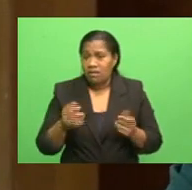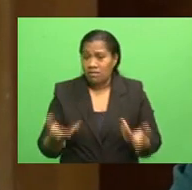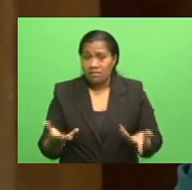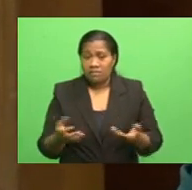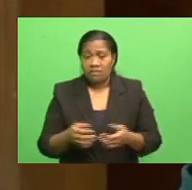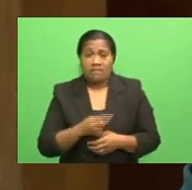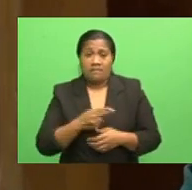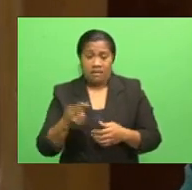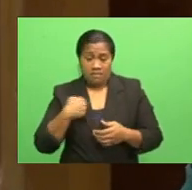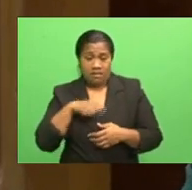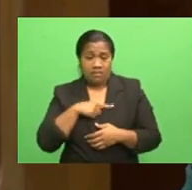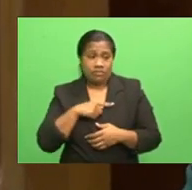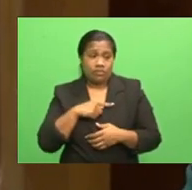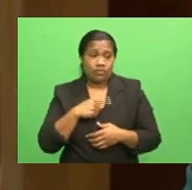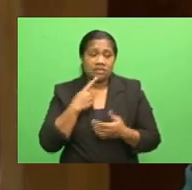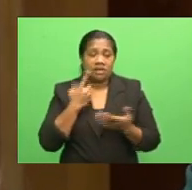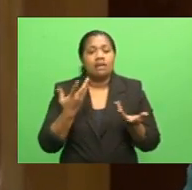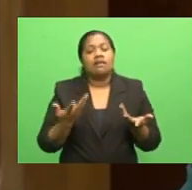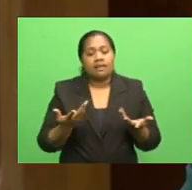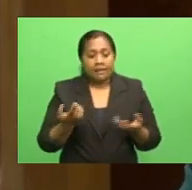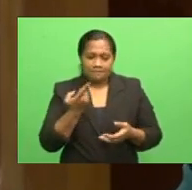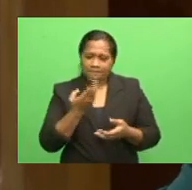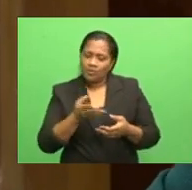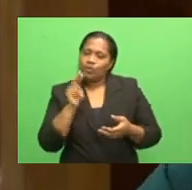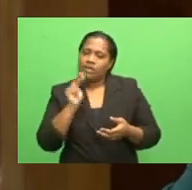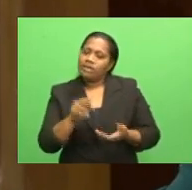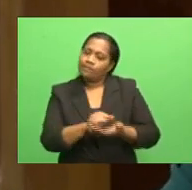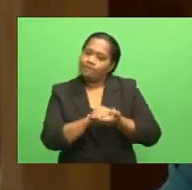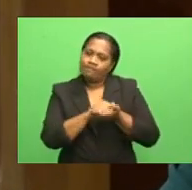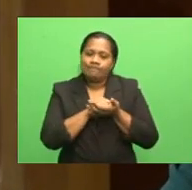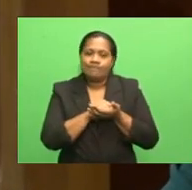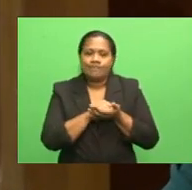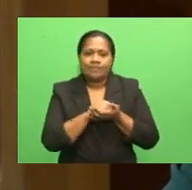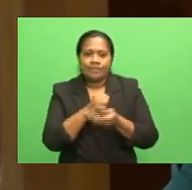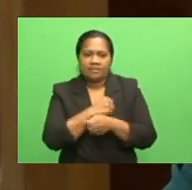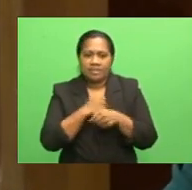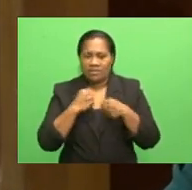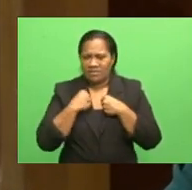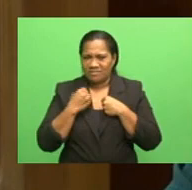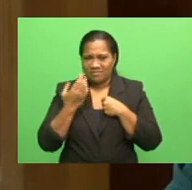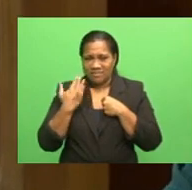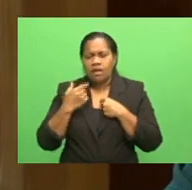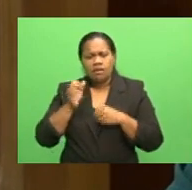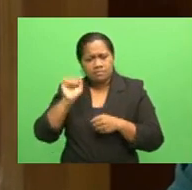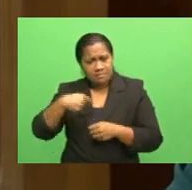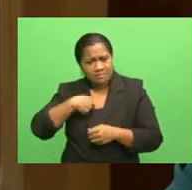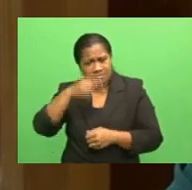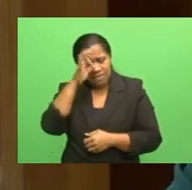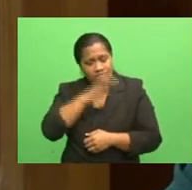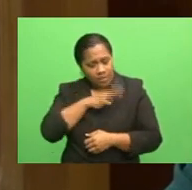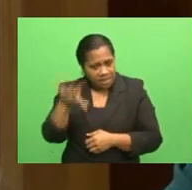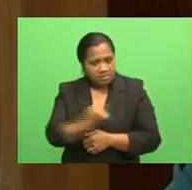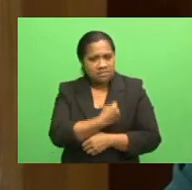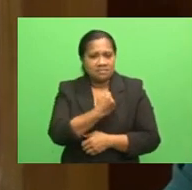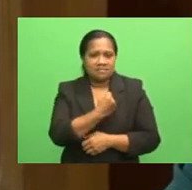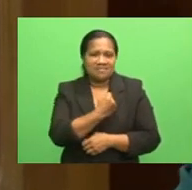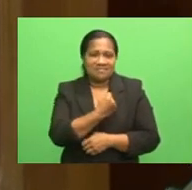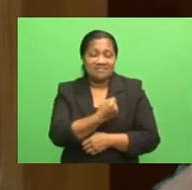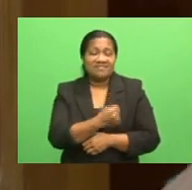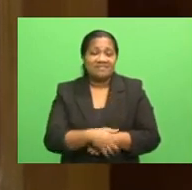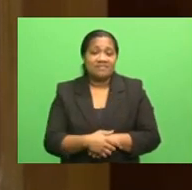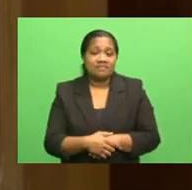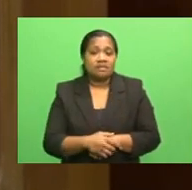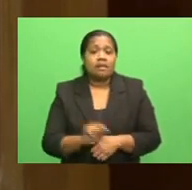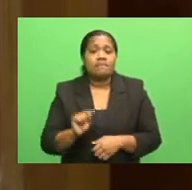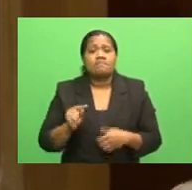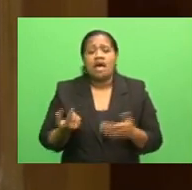going to say, okay, it's heritage, we need to maintain our past, I believe in that. We should, we must. But